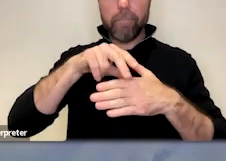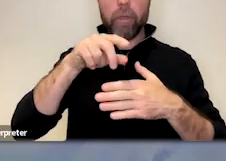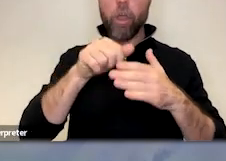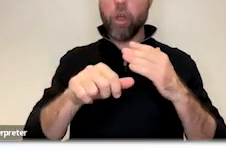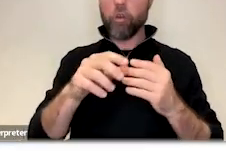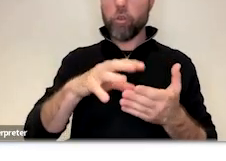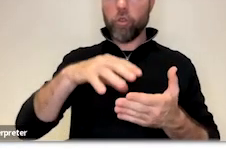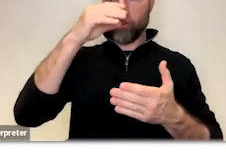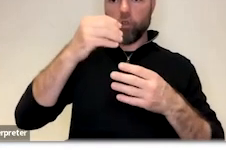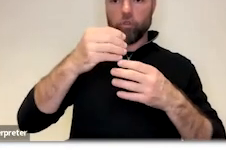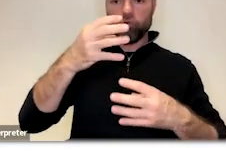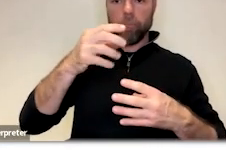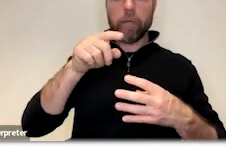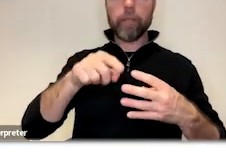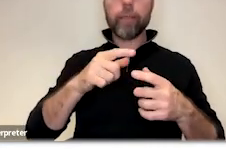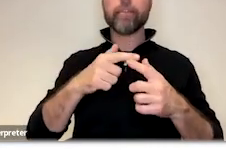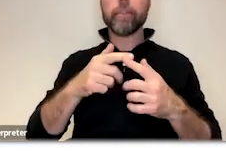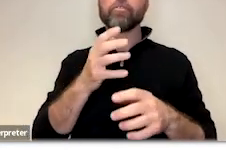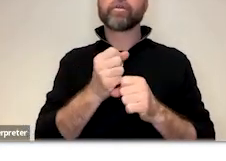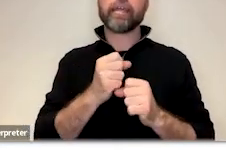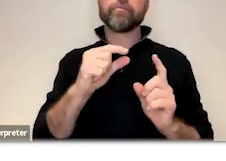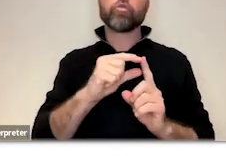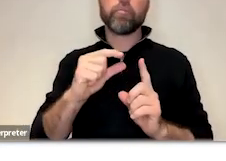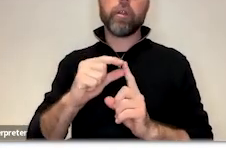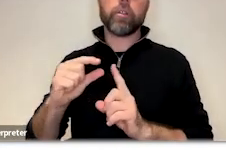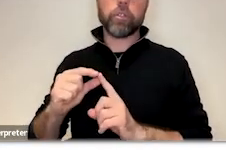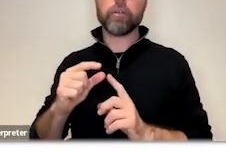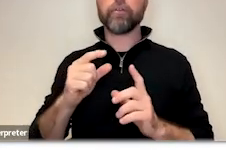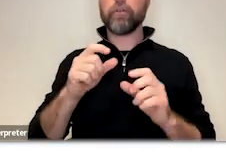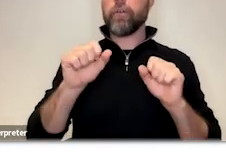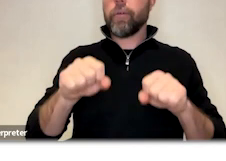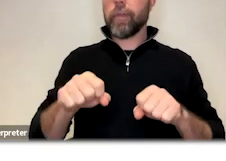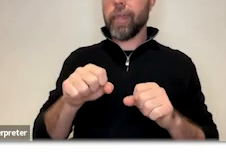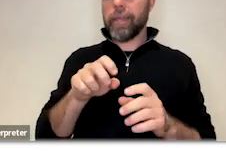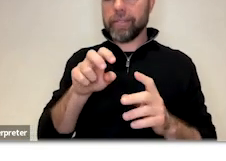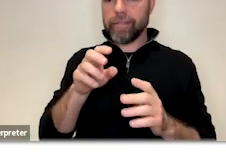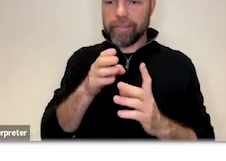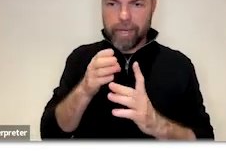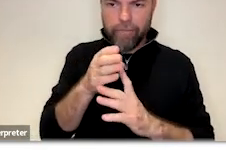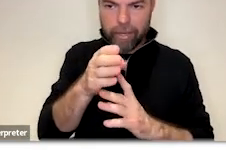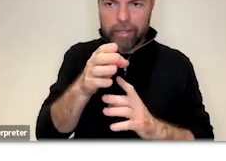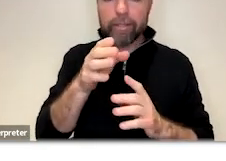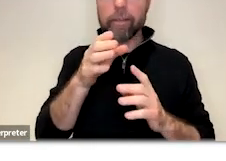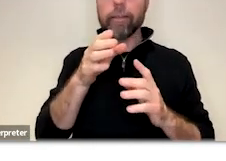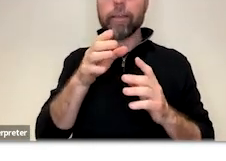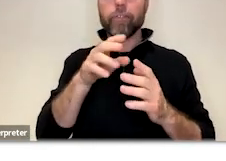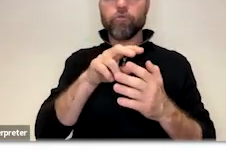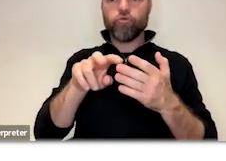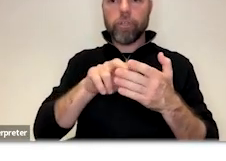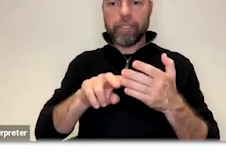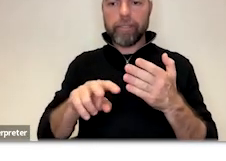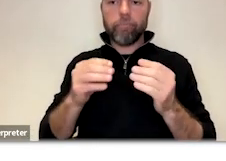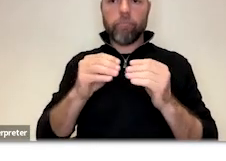Learn dropdown, again, I'm going to get some terminology here that I can navigate through and read a little bit